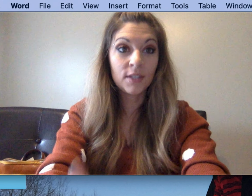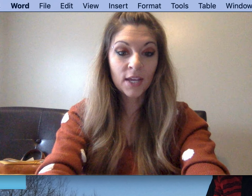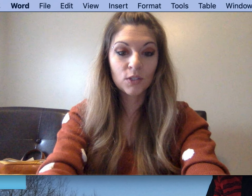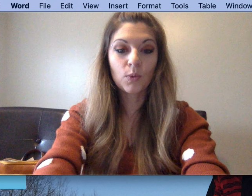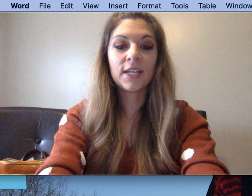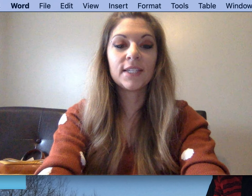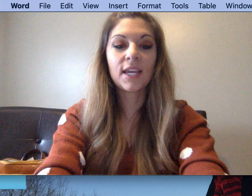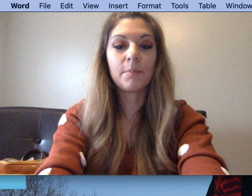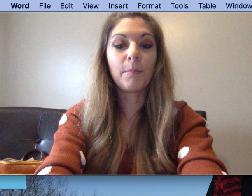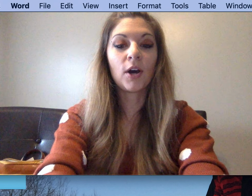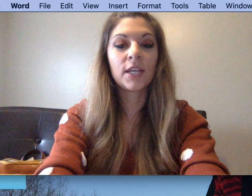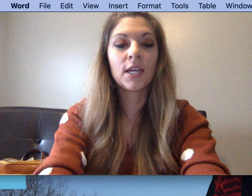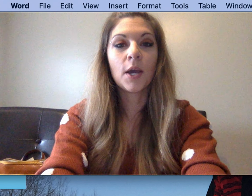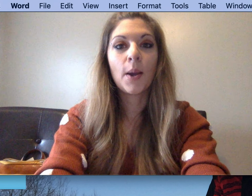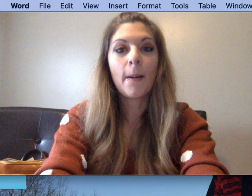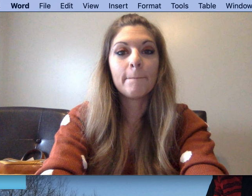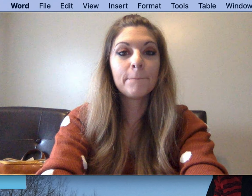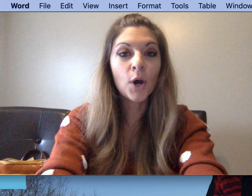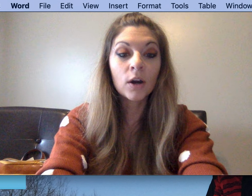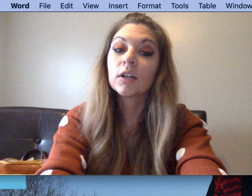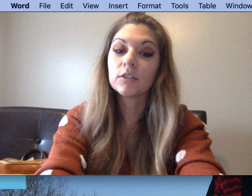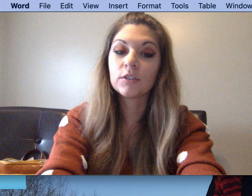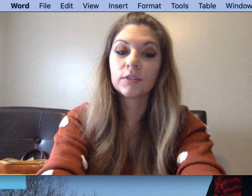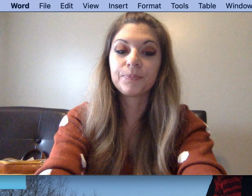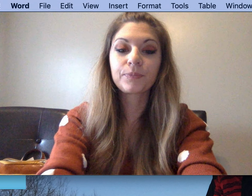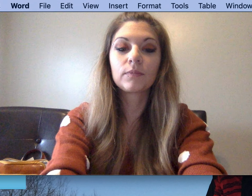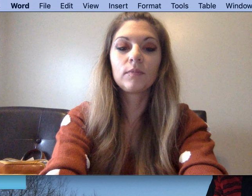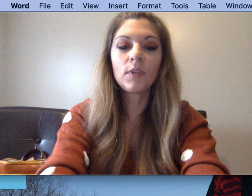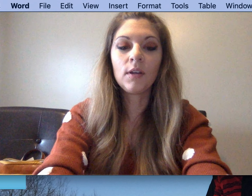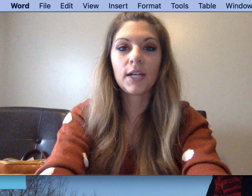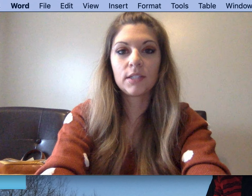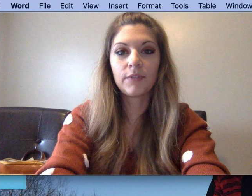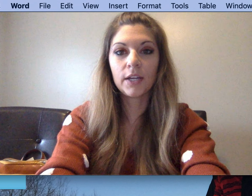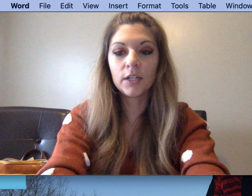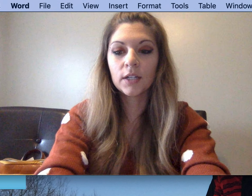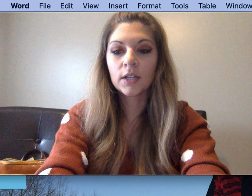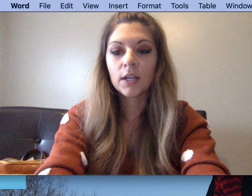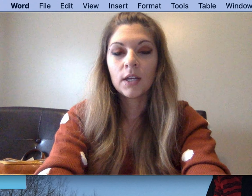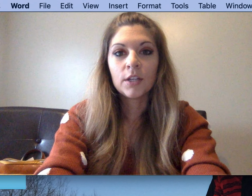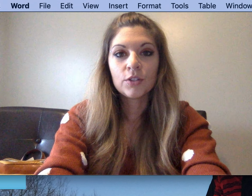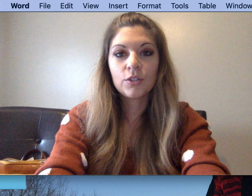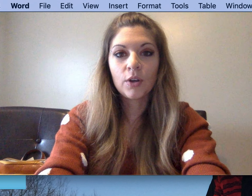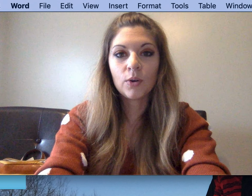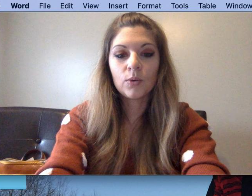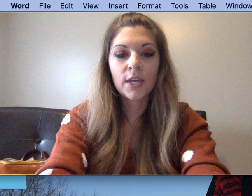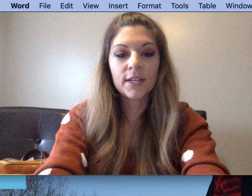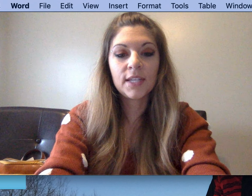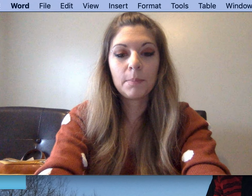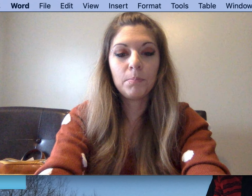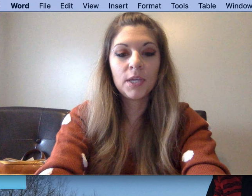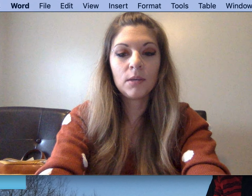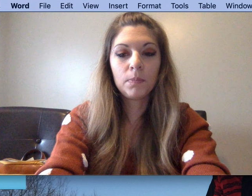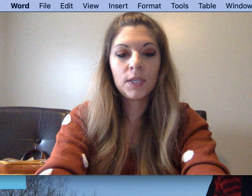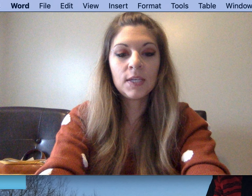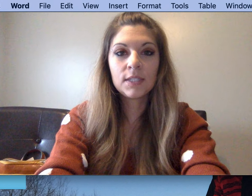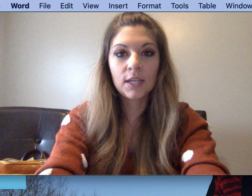the next one is a body part classifier. So that is